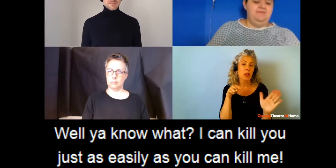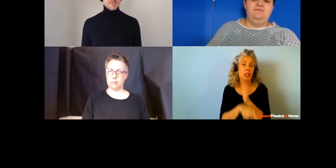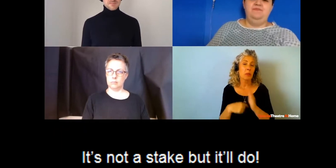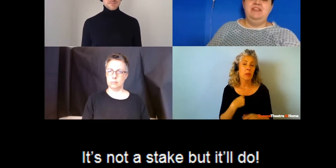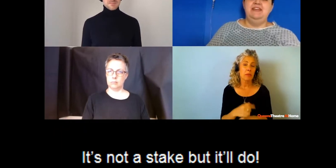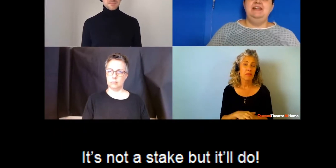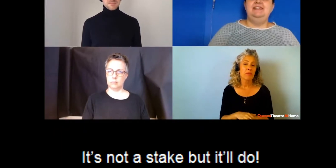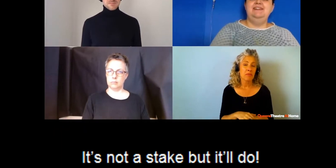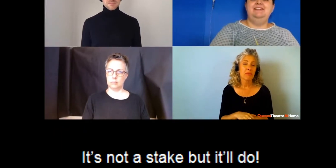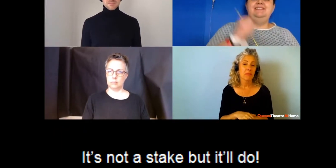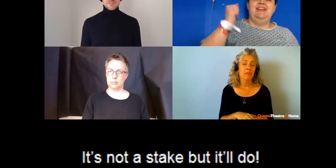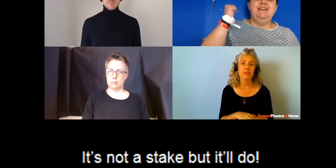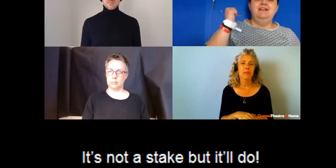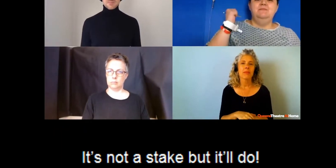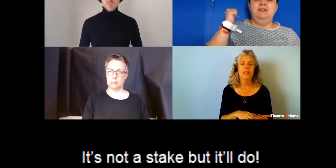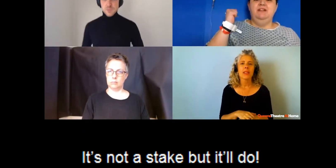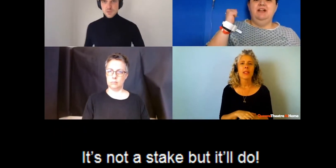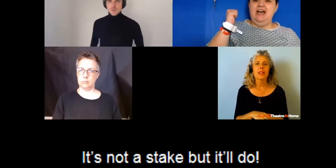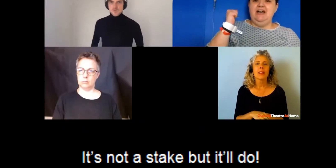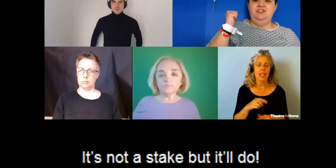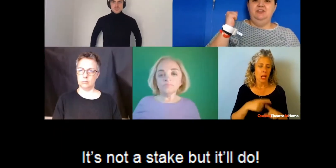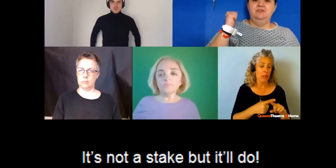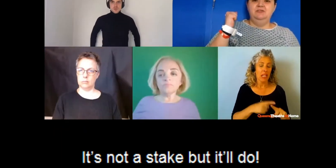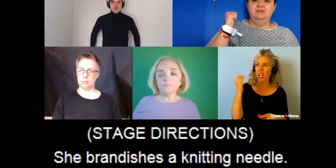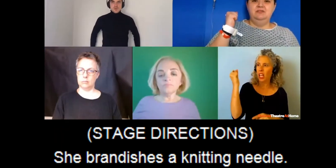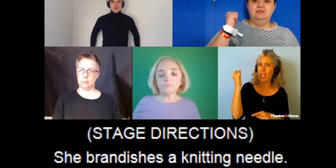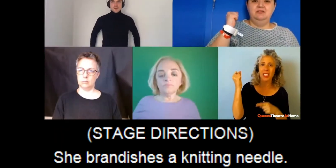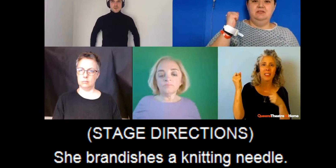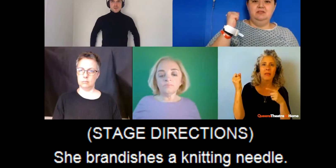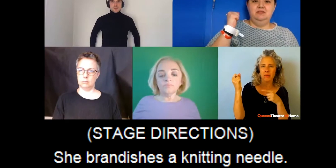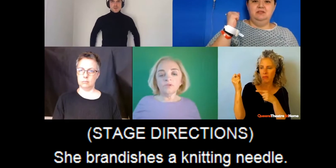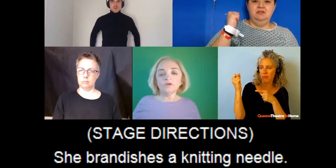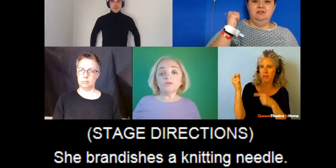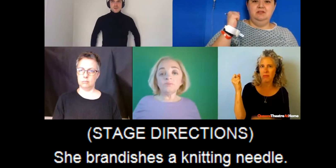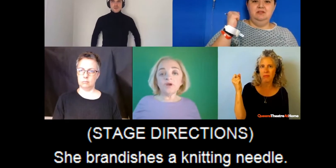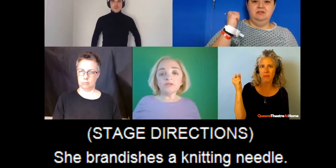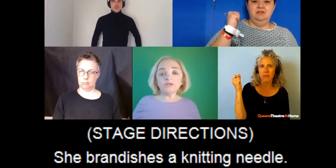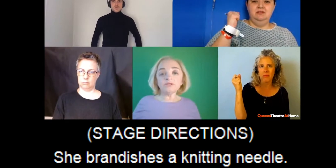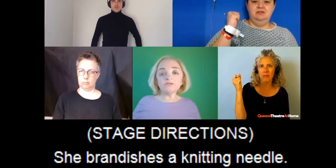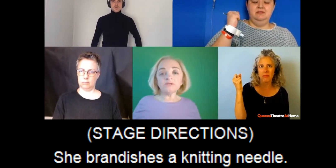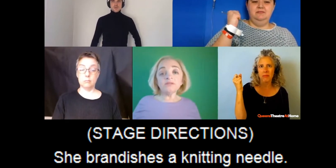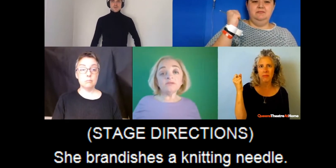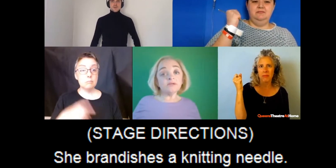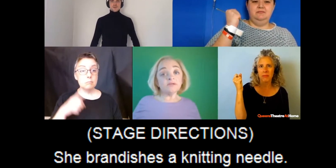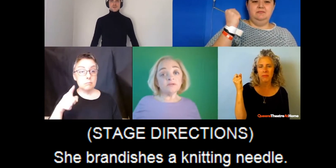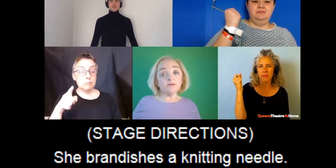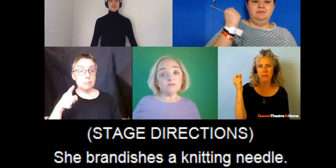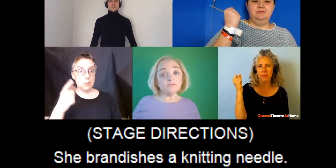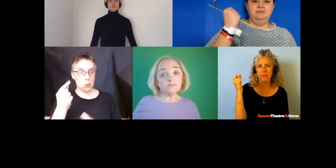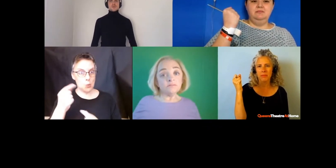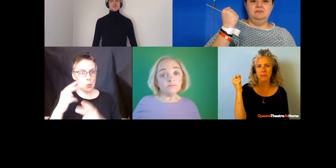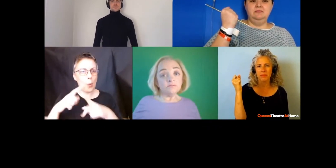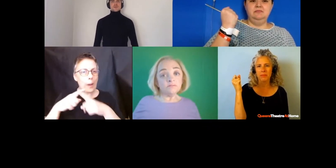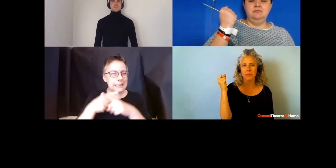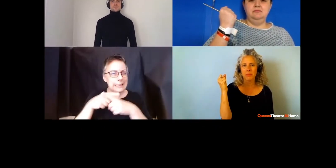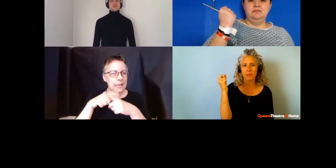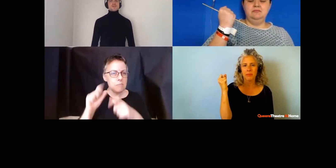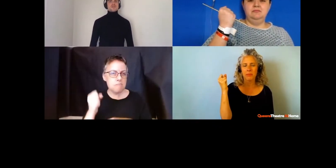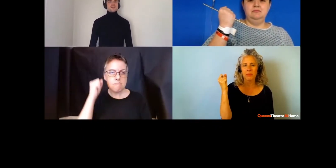me. It's not a stake, but it'll have to do. She brandishes a knitting needle.